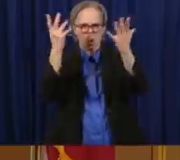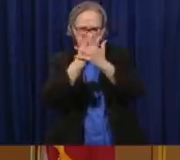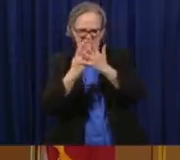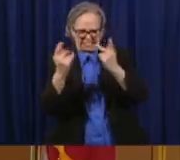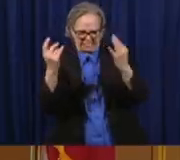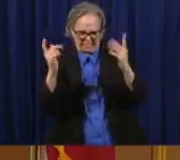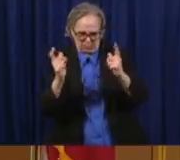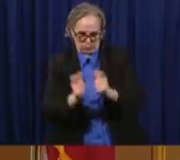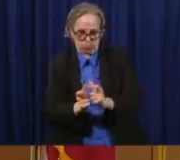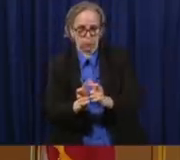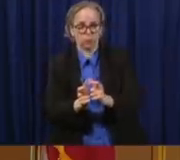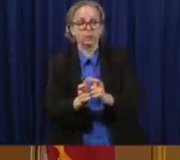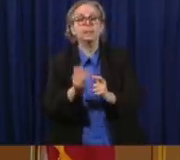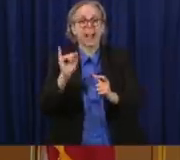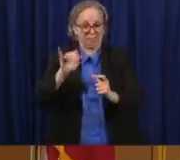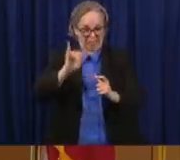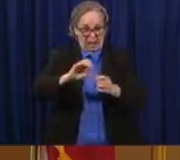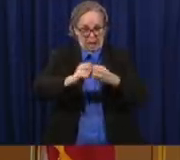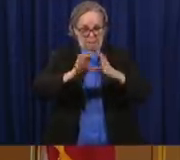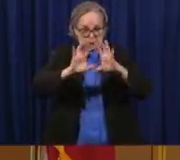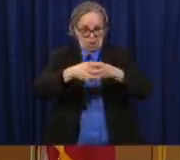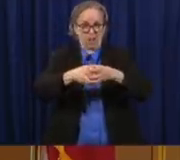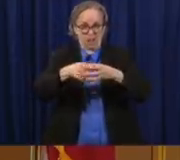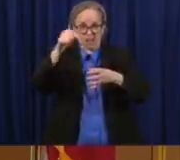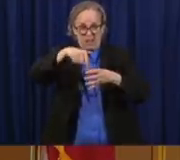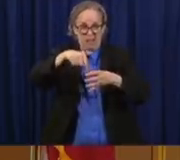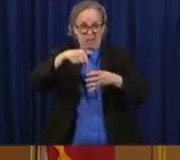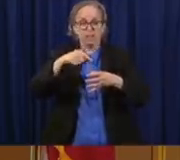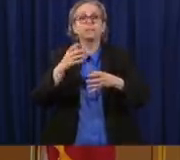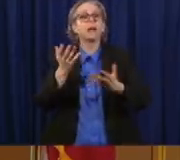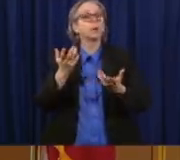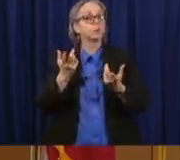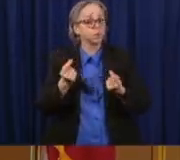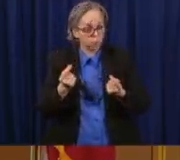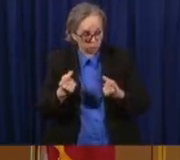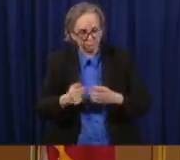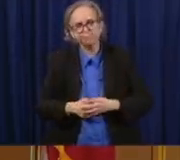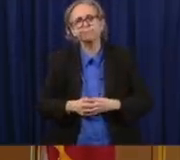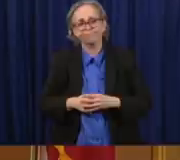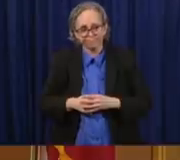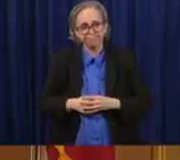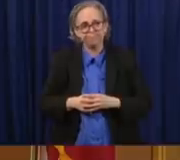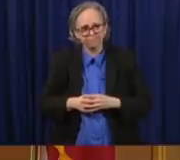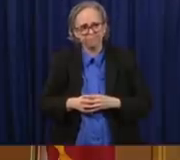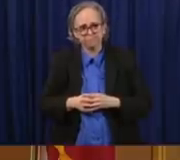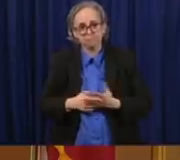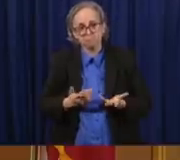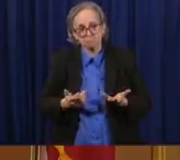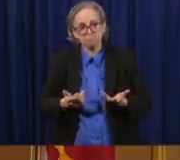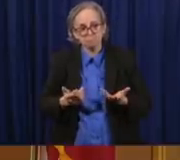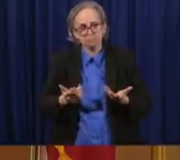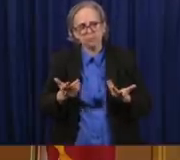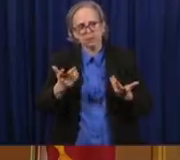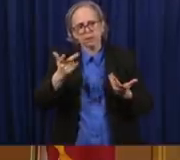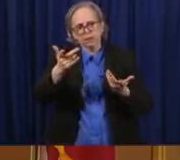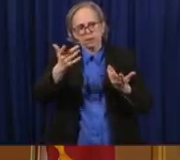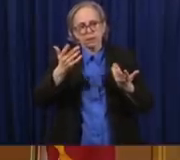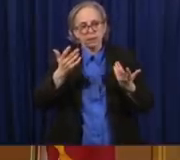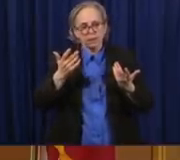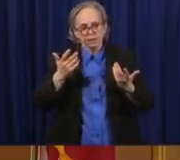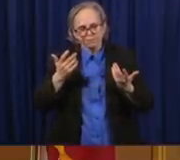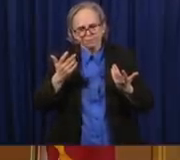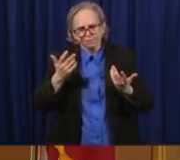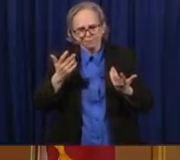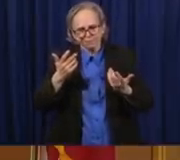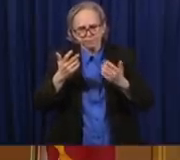with a number, and then started working through. Now what's happening is they